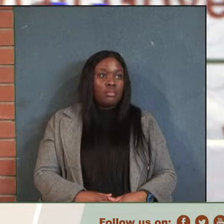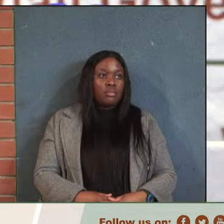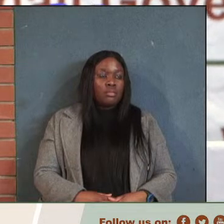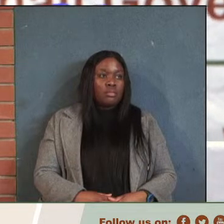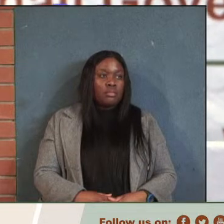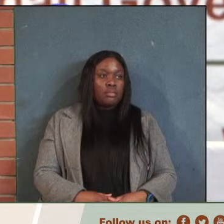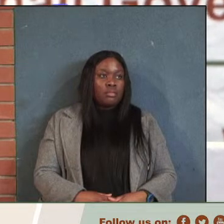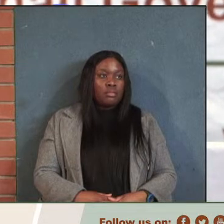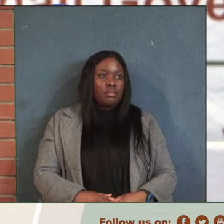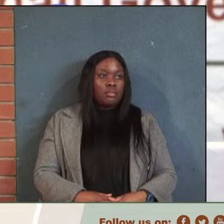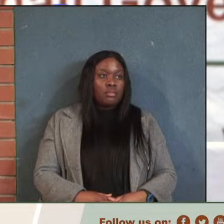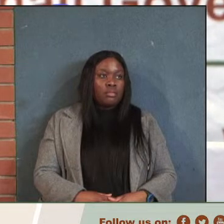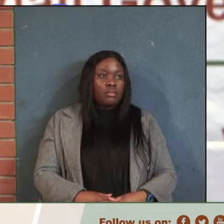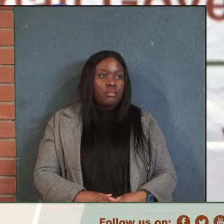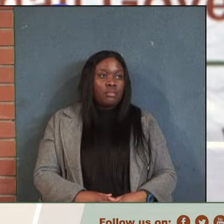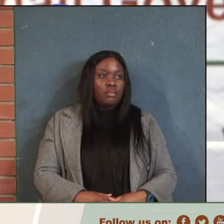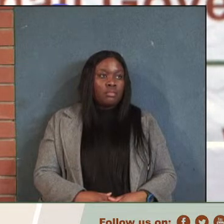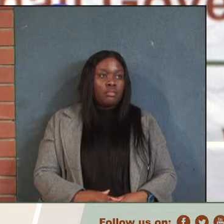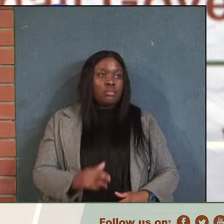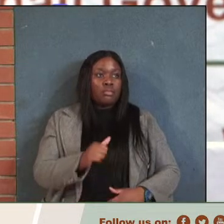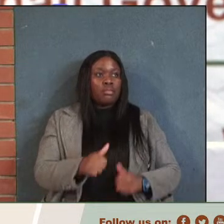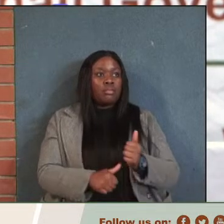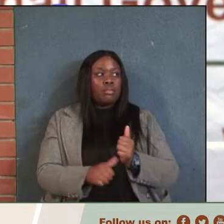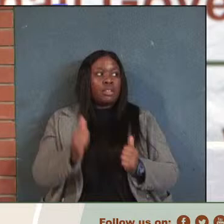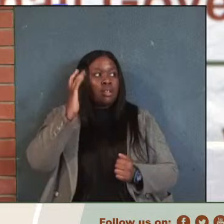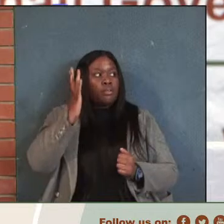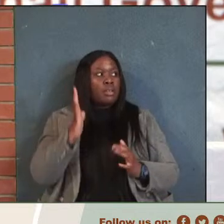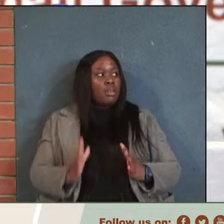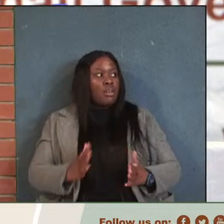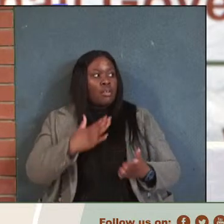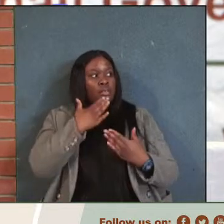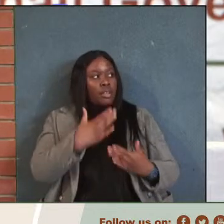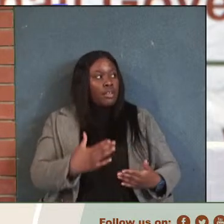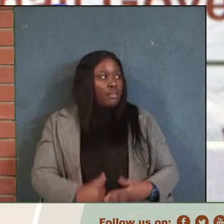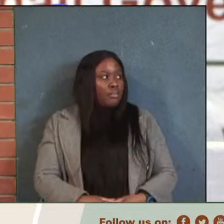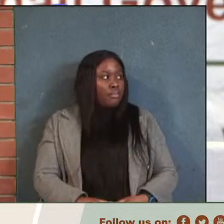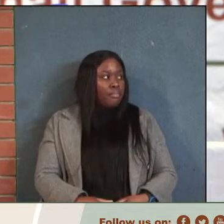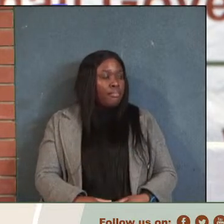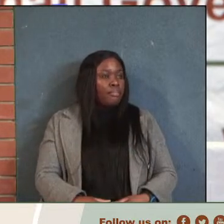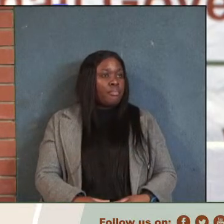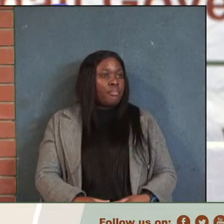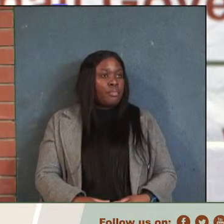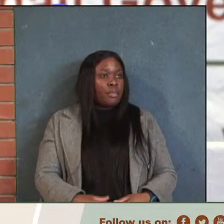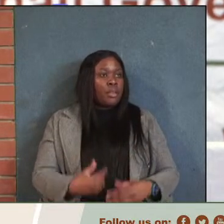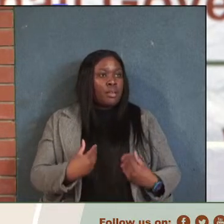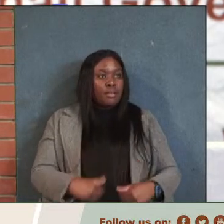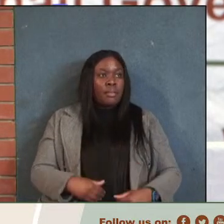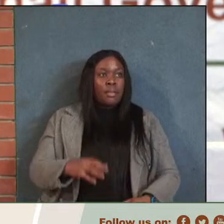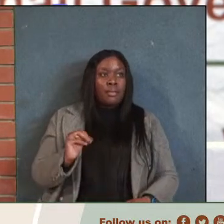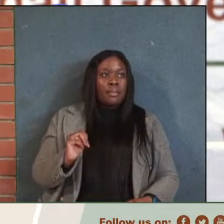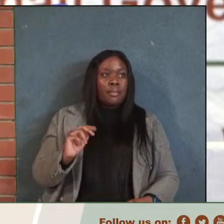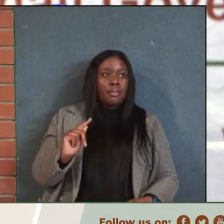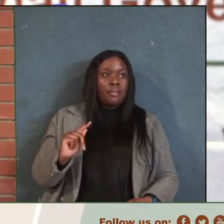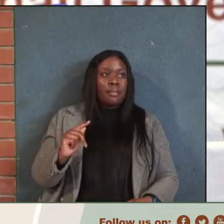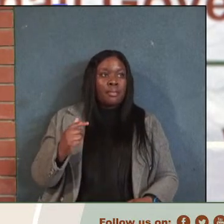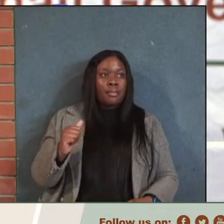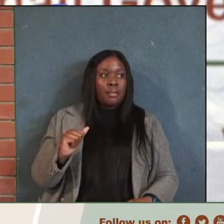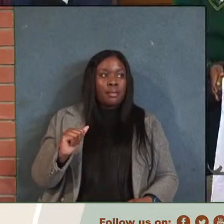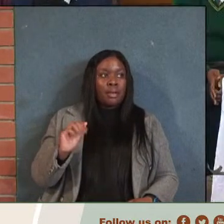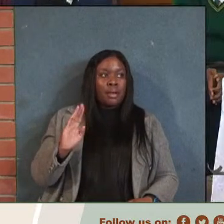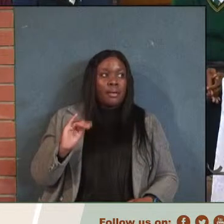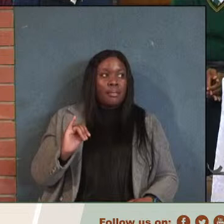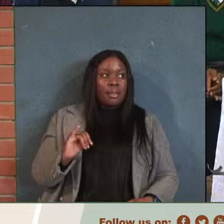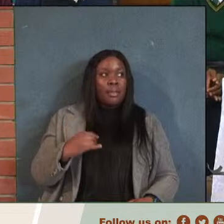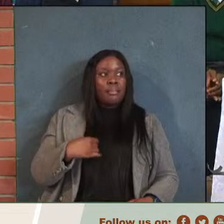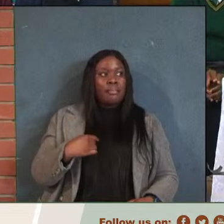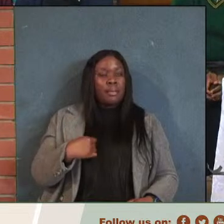Thank you, Deputy Speaker. Greetings to the House at large. I am Honorable Beam Kari, and I'm standing on open time